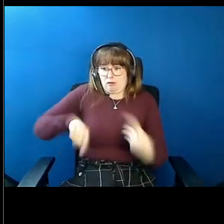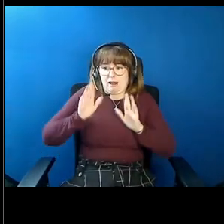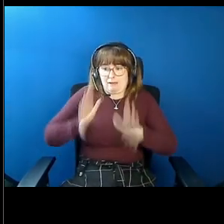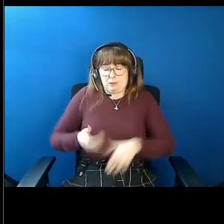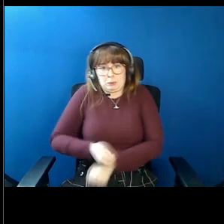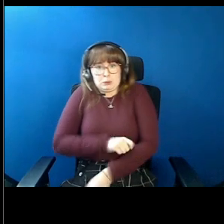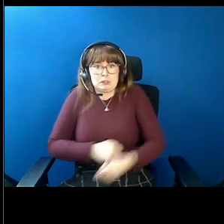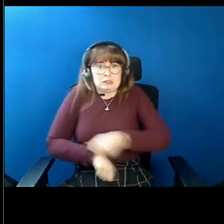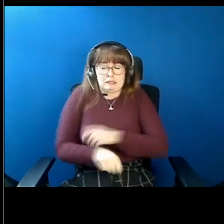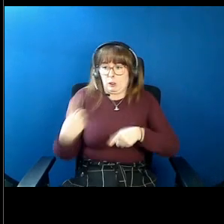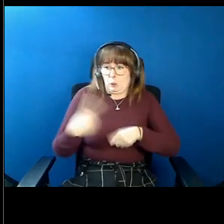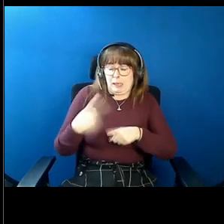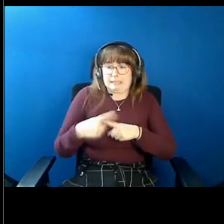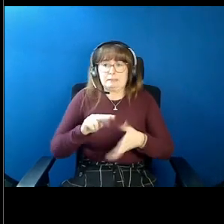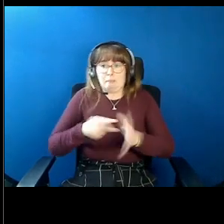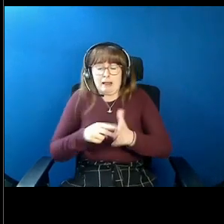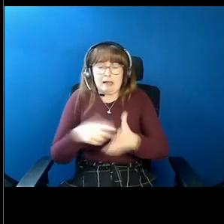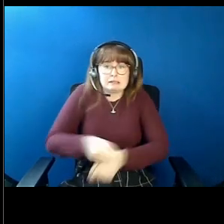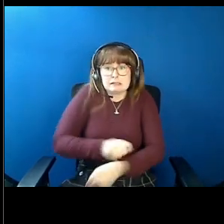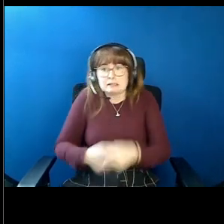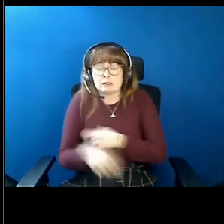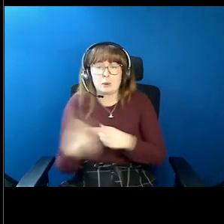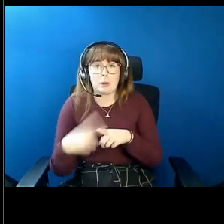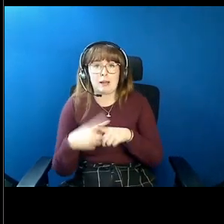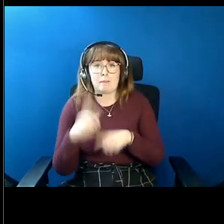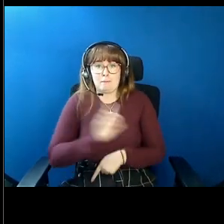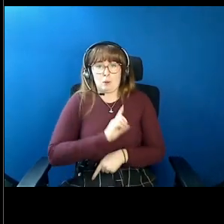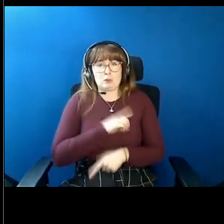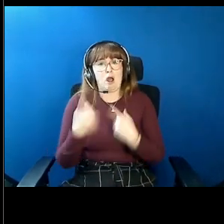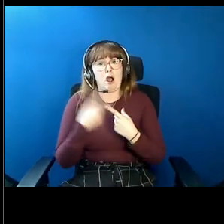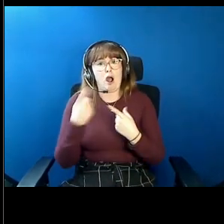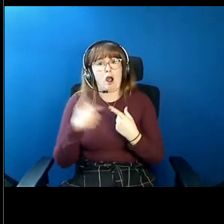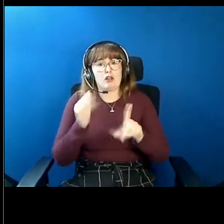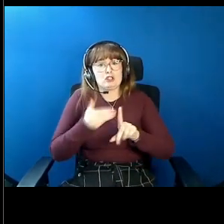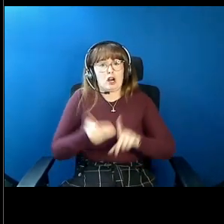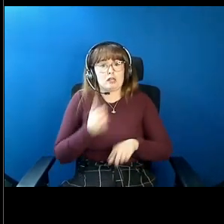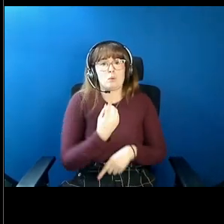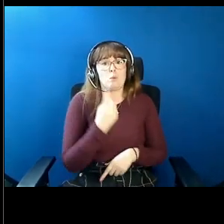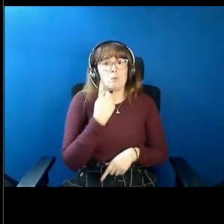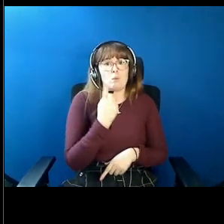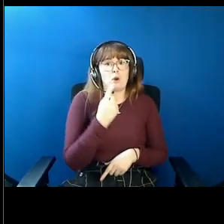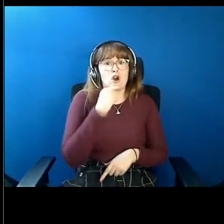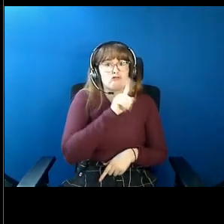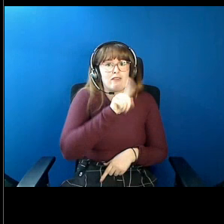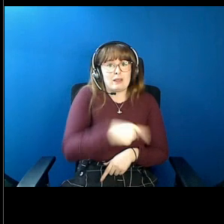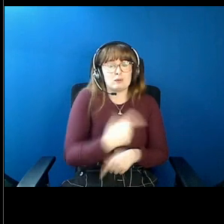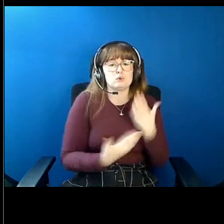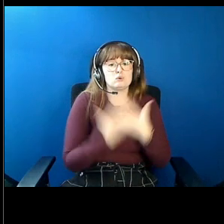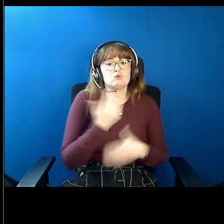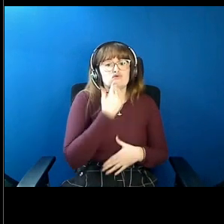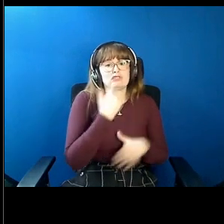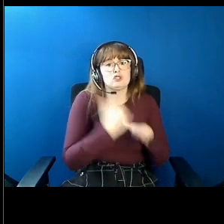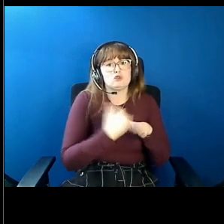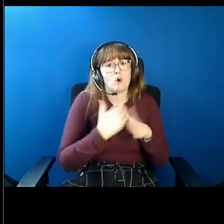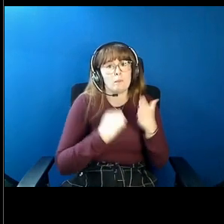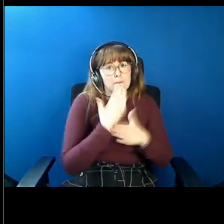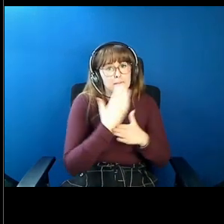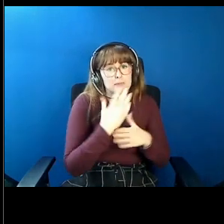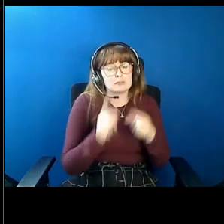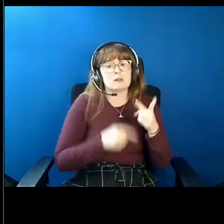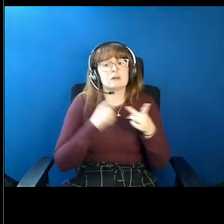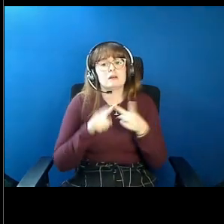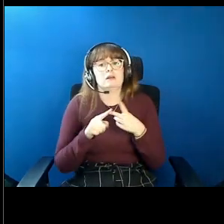quickly as we possibly could, because the other targets were 100,000 new green jobs would be created across the region, and we were going to look